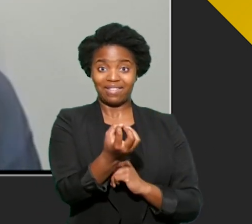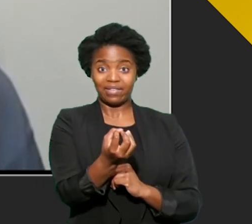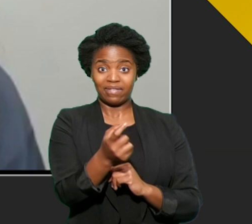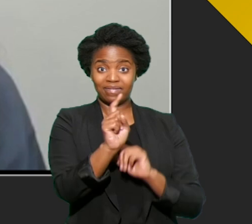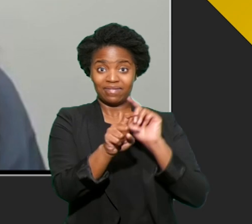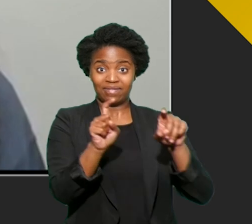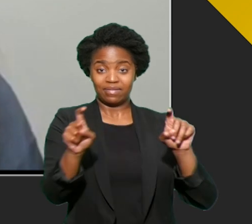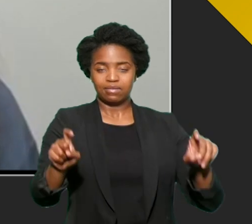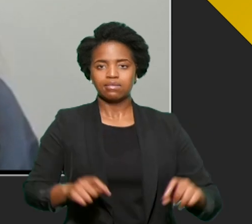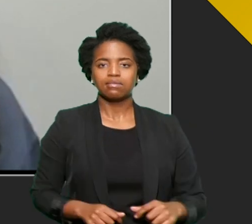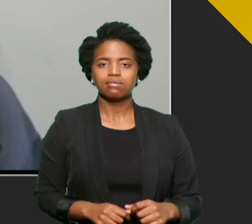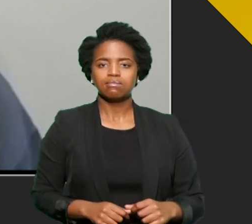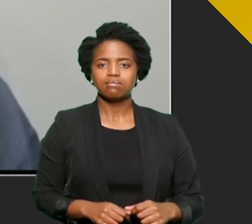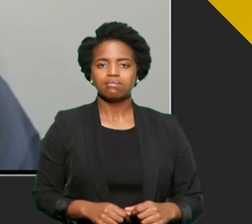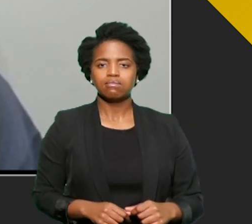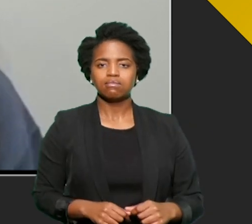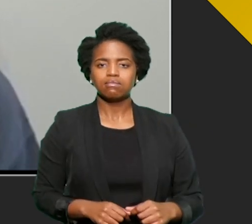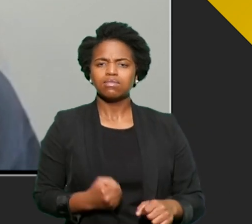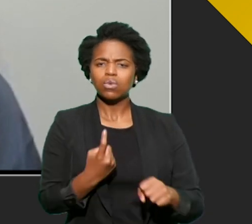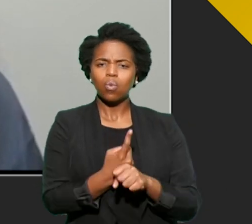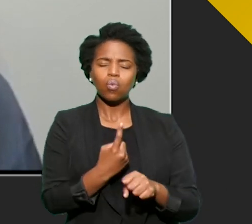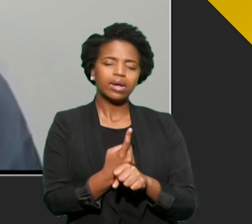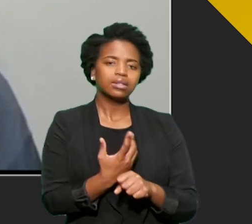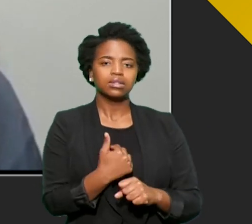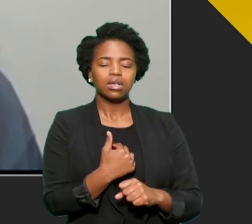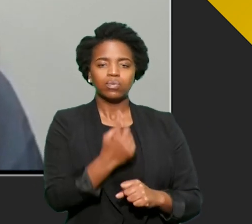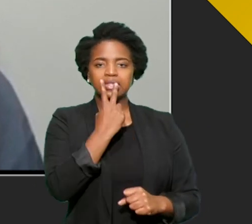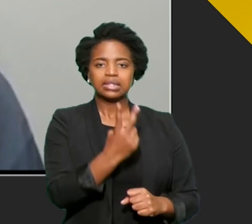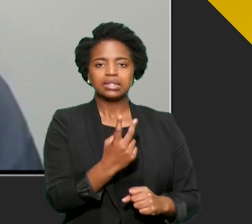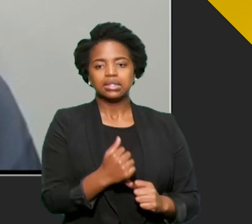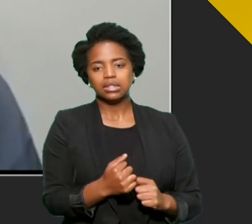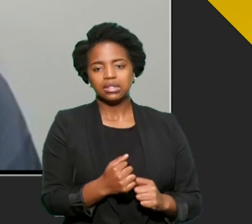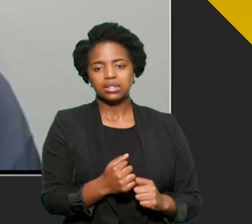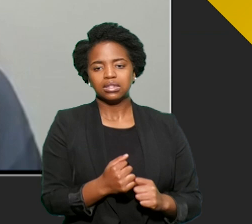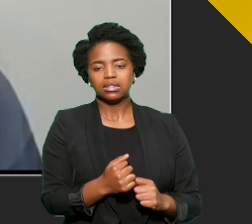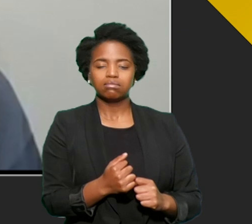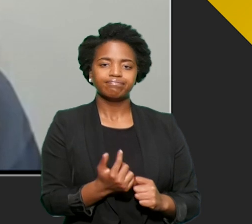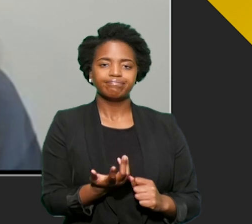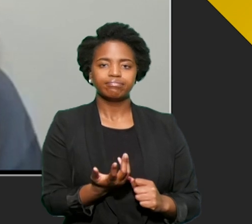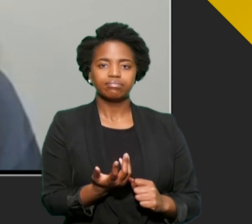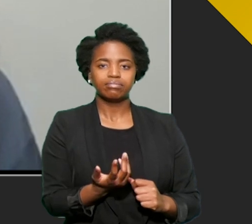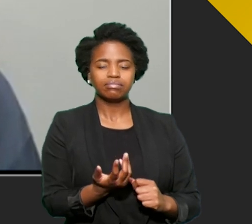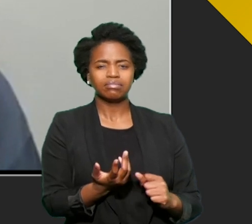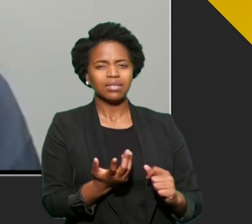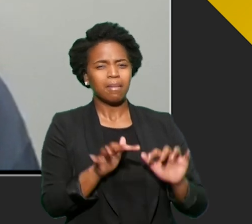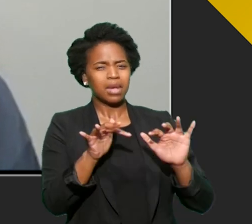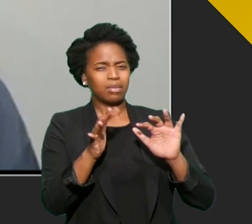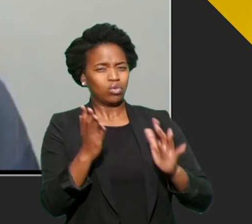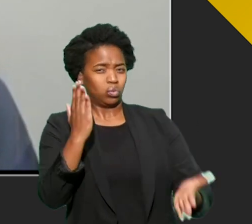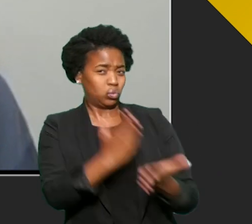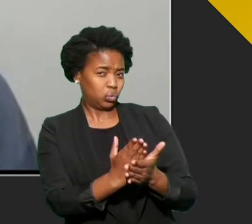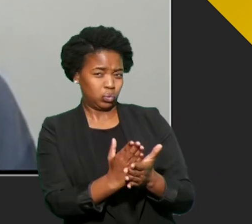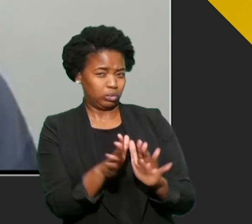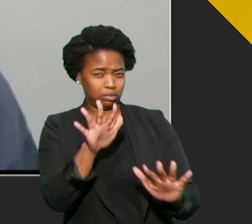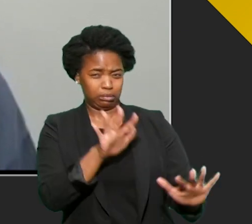humankind, it's always been met with a high level of skepticism, mostly